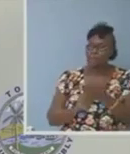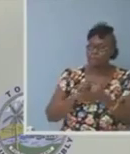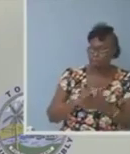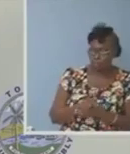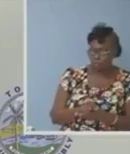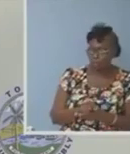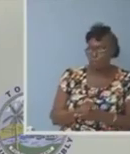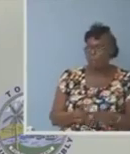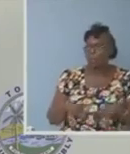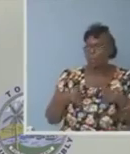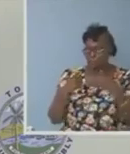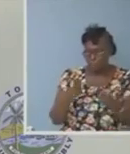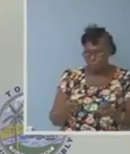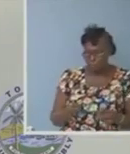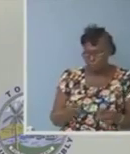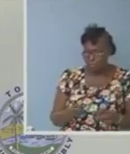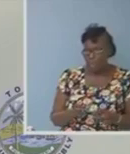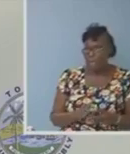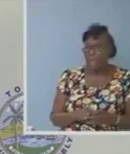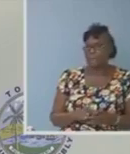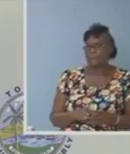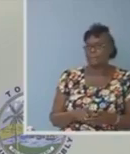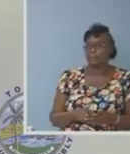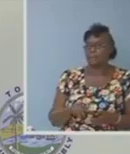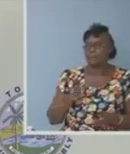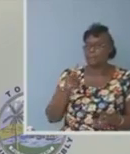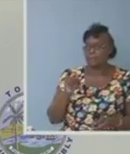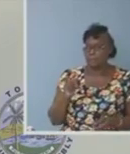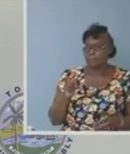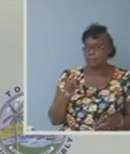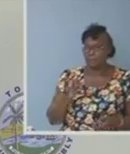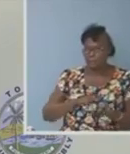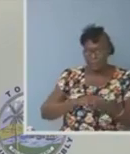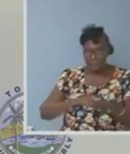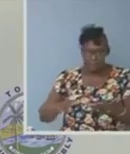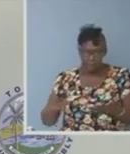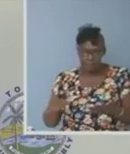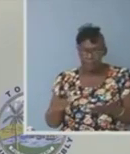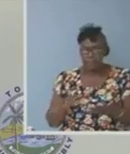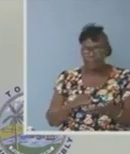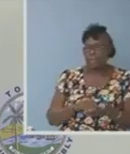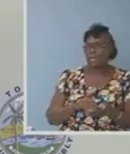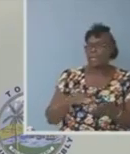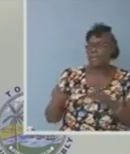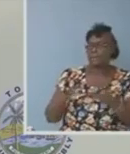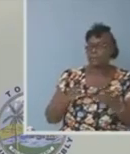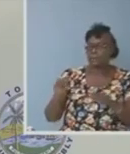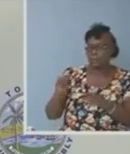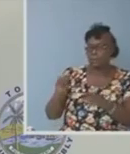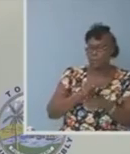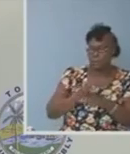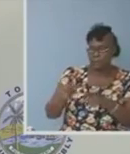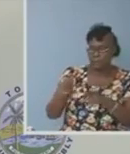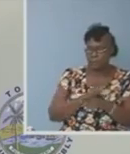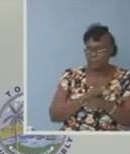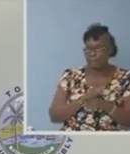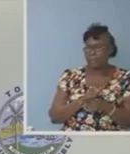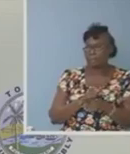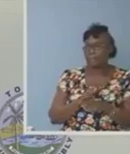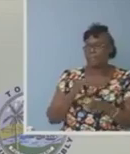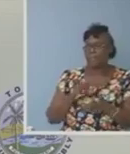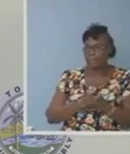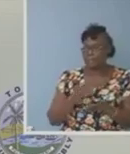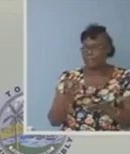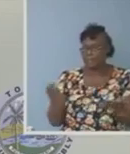Google online typing tutorials, and they can do the practice exercises that are contained